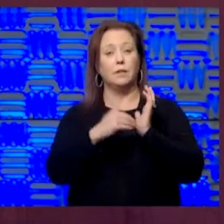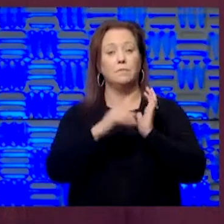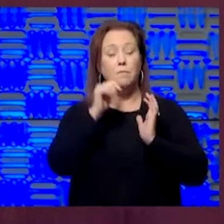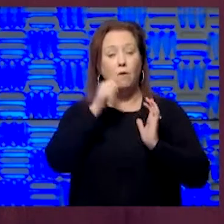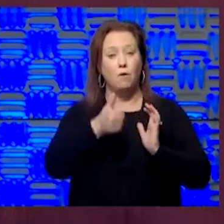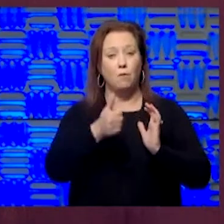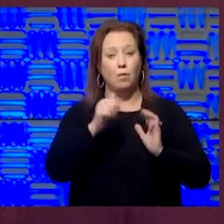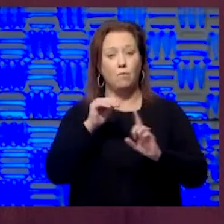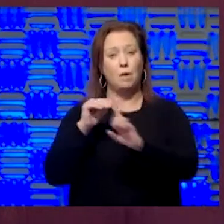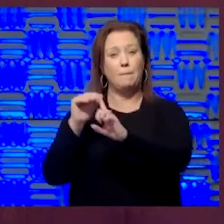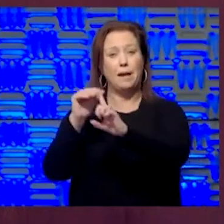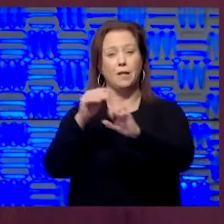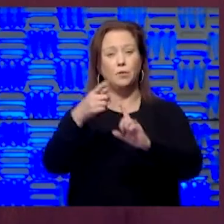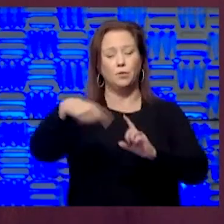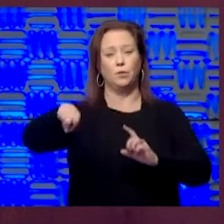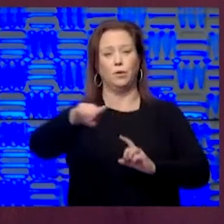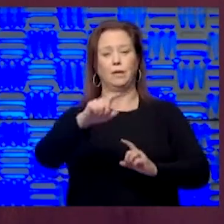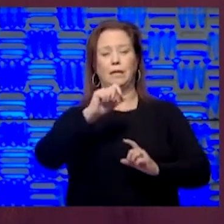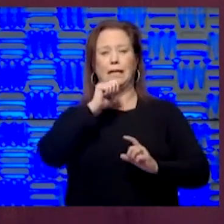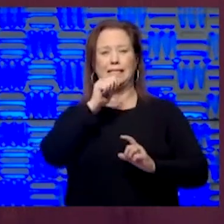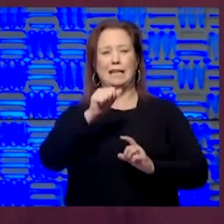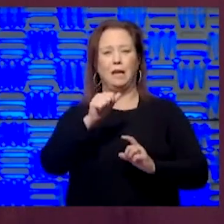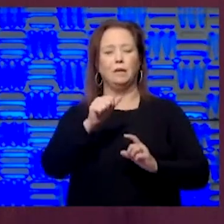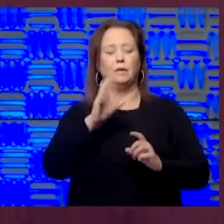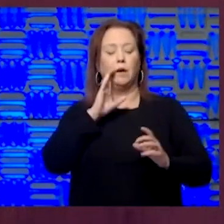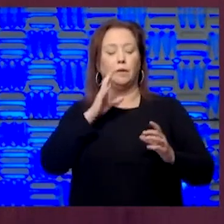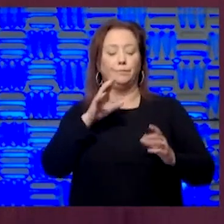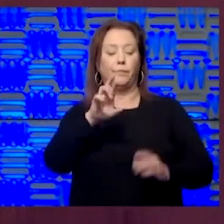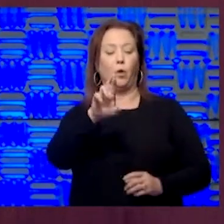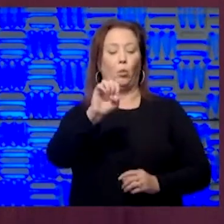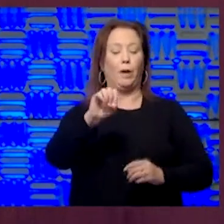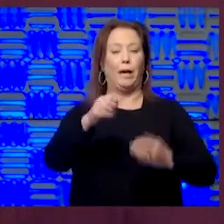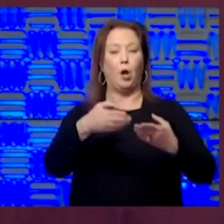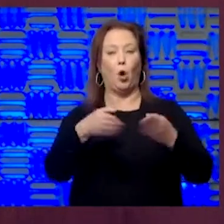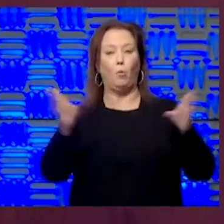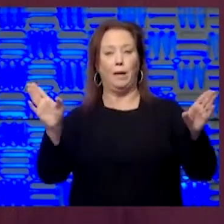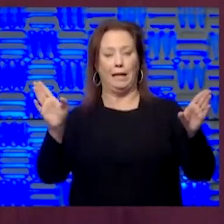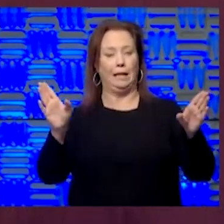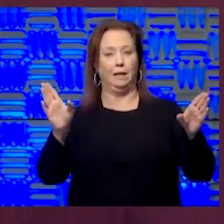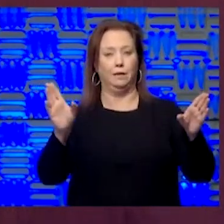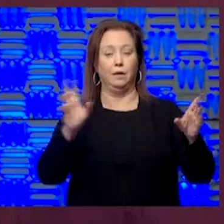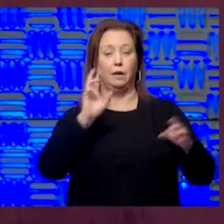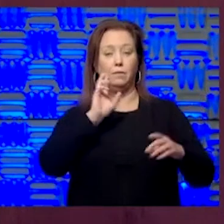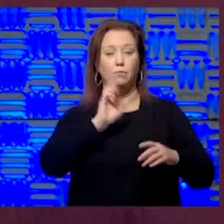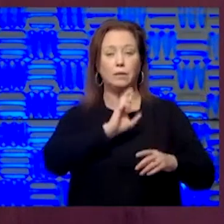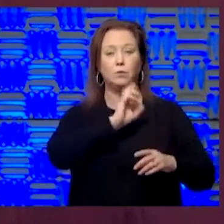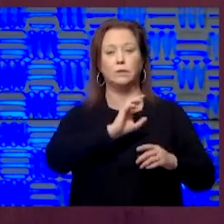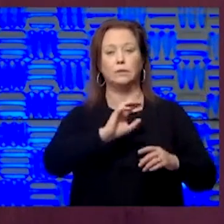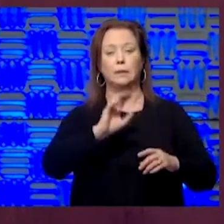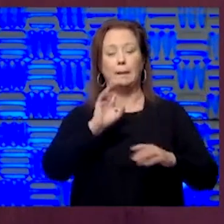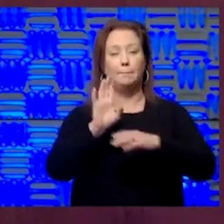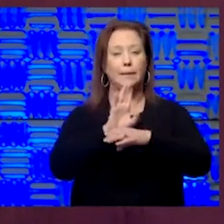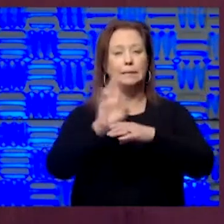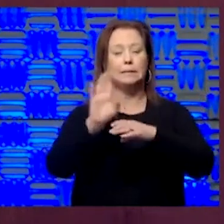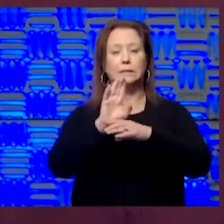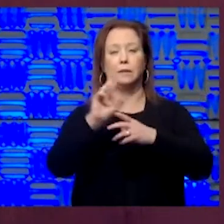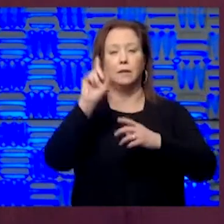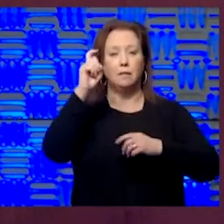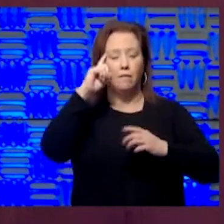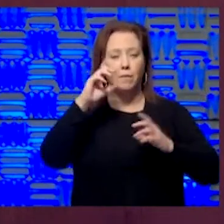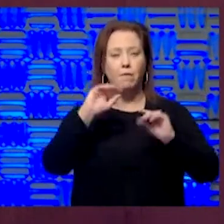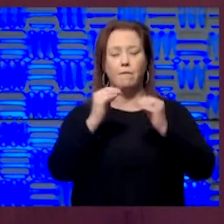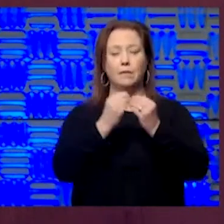all that it's really not a reopening. It's a new opening. It's a world that we've not been in